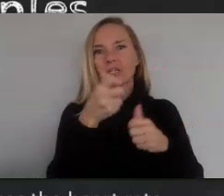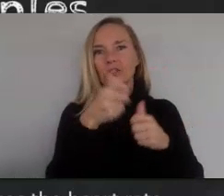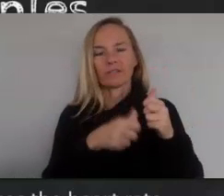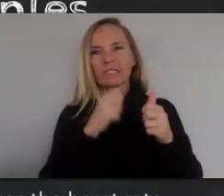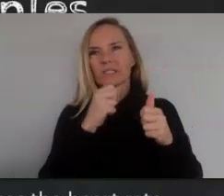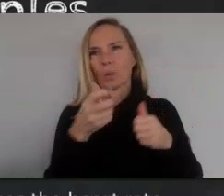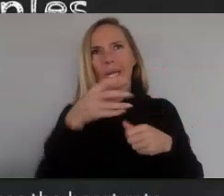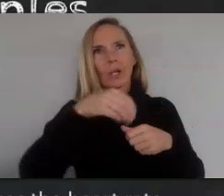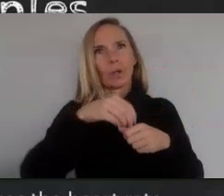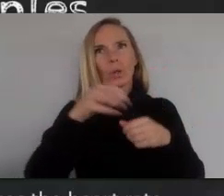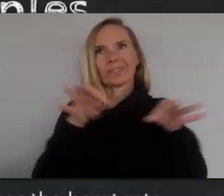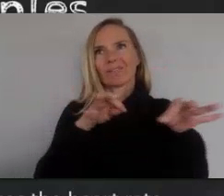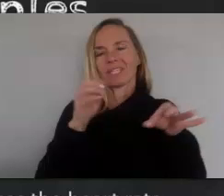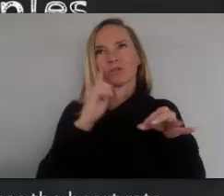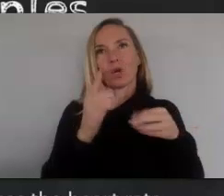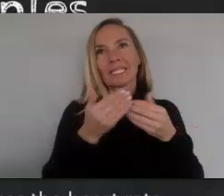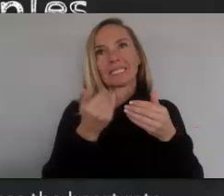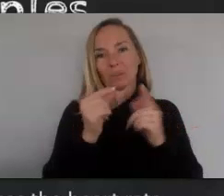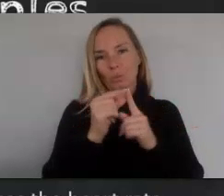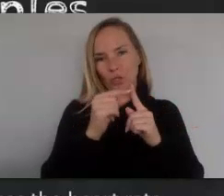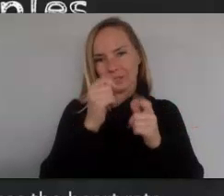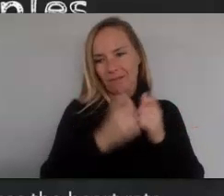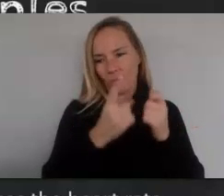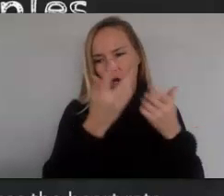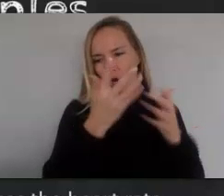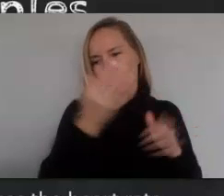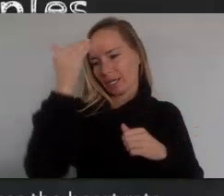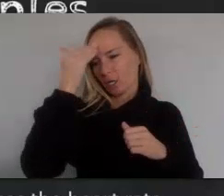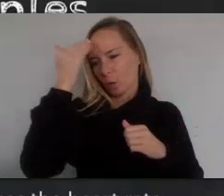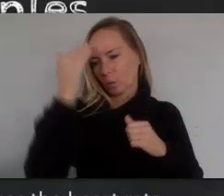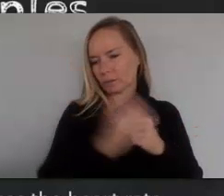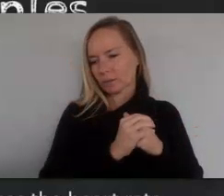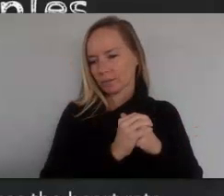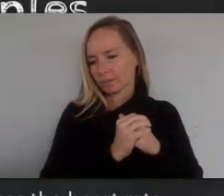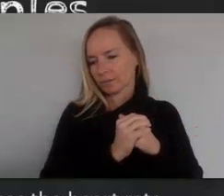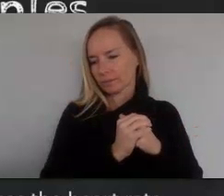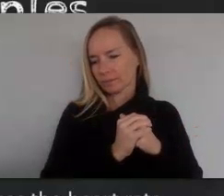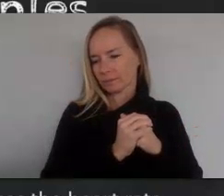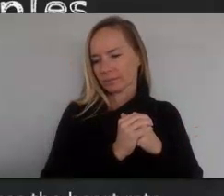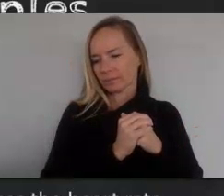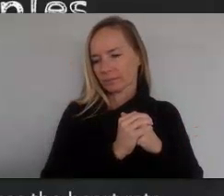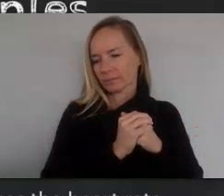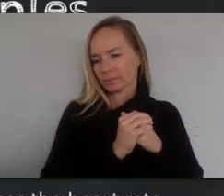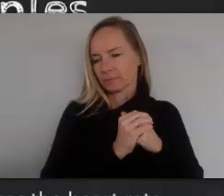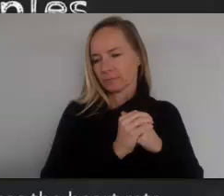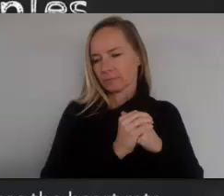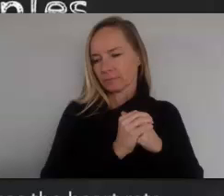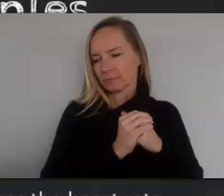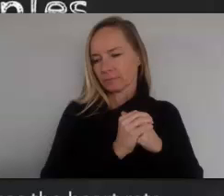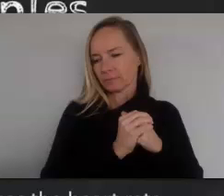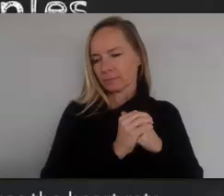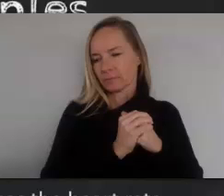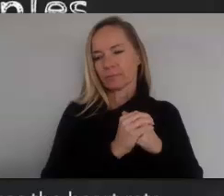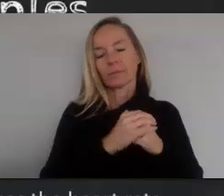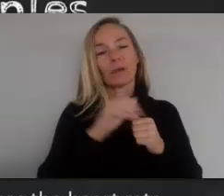to include a definition for easy words that everybody already knows. Another type of background information would be positive or